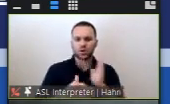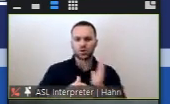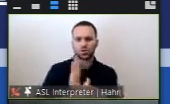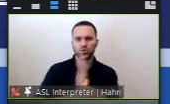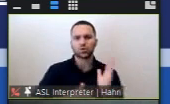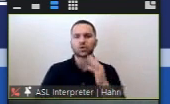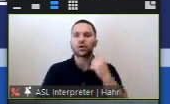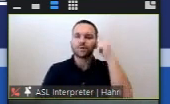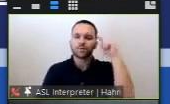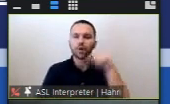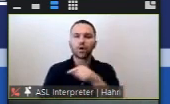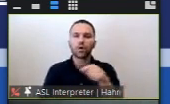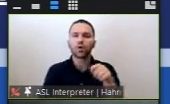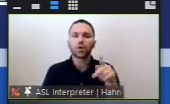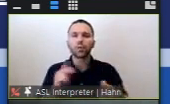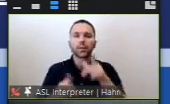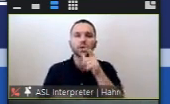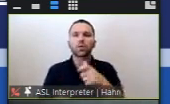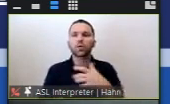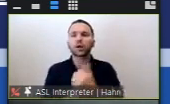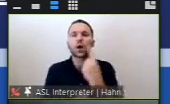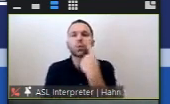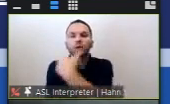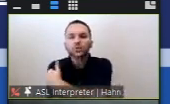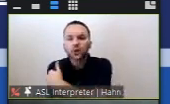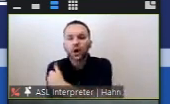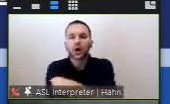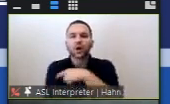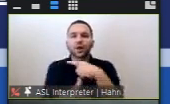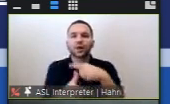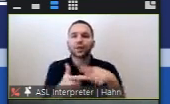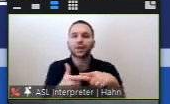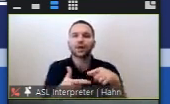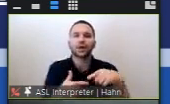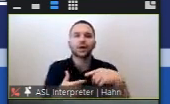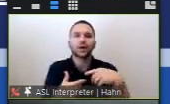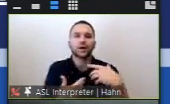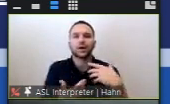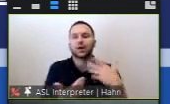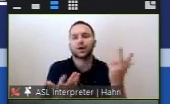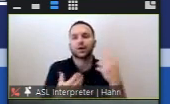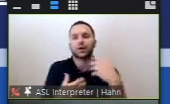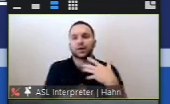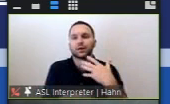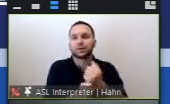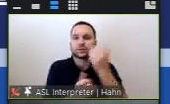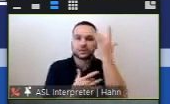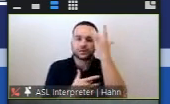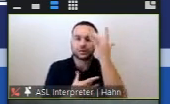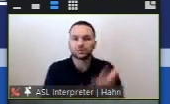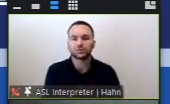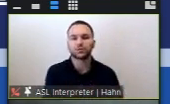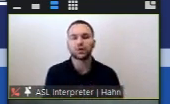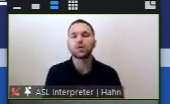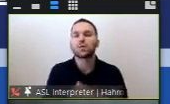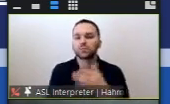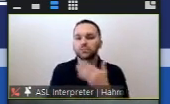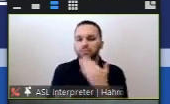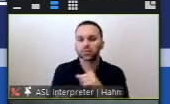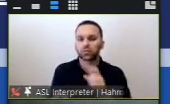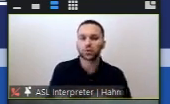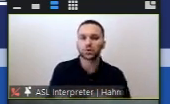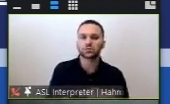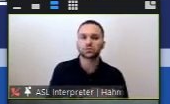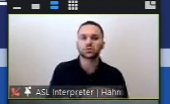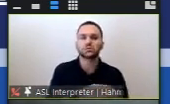tested positive before getting their second one? Yes, great question. And as always, you can